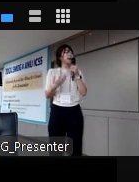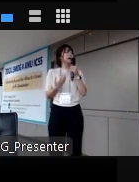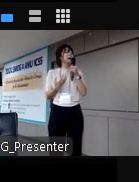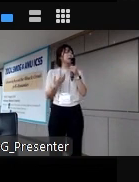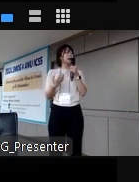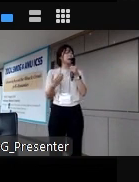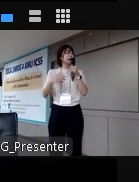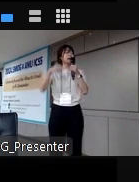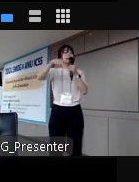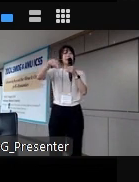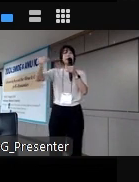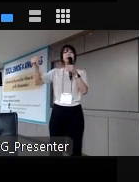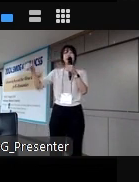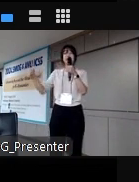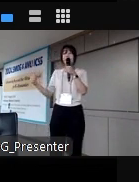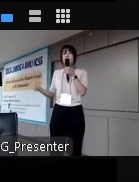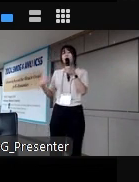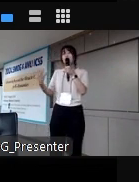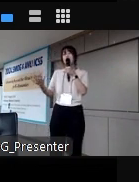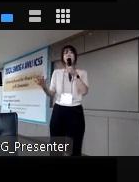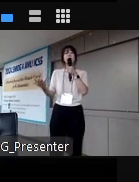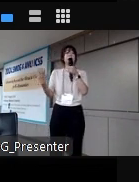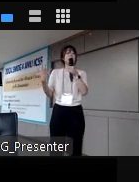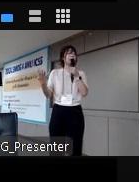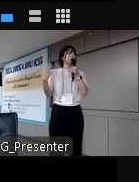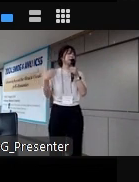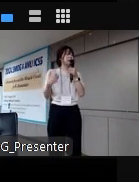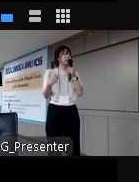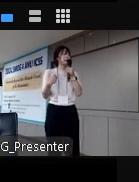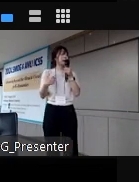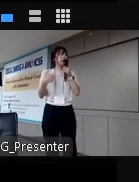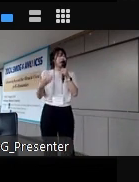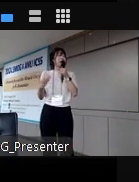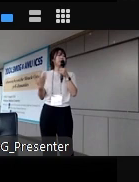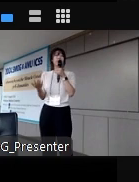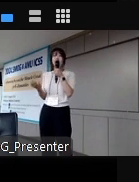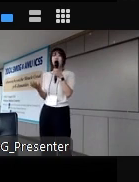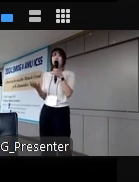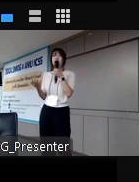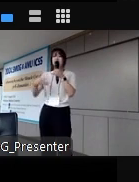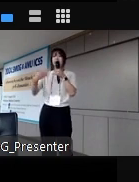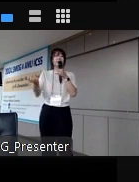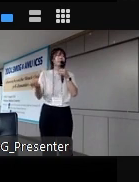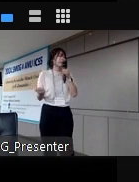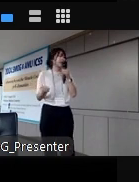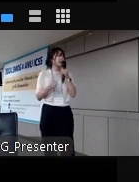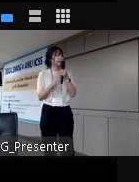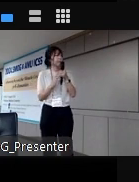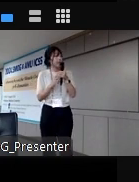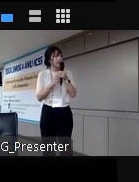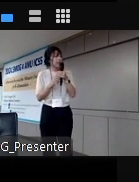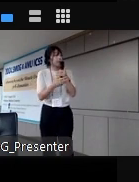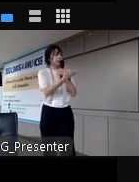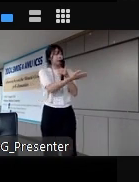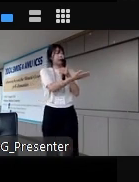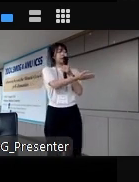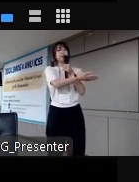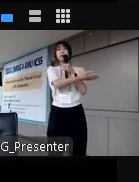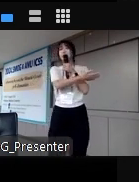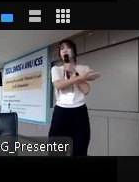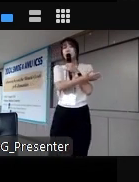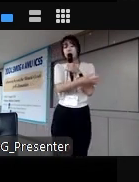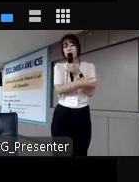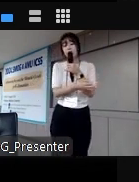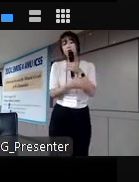they encode fundamentally spatial information. That seems to be coming specifically from the modality-specific property. And we do this in